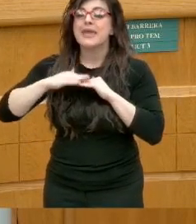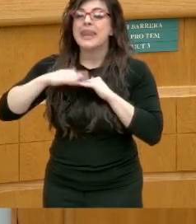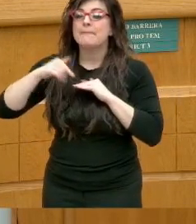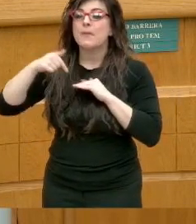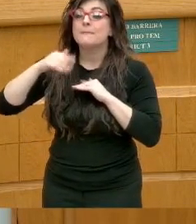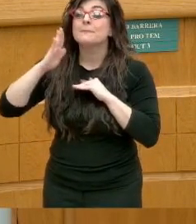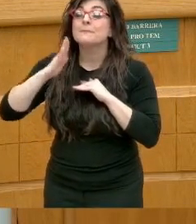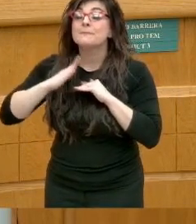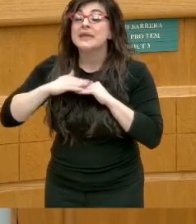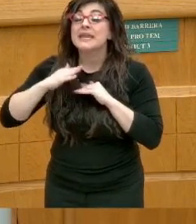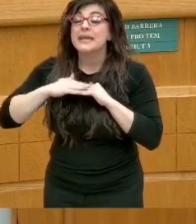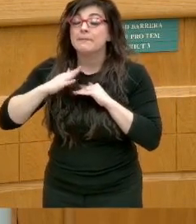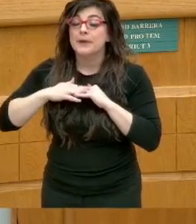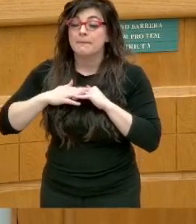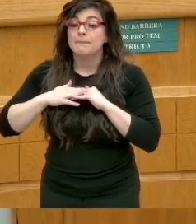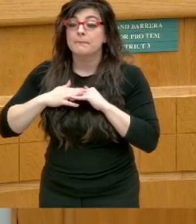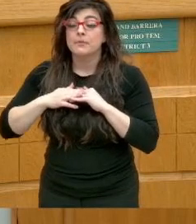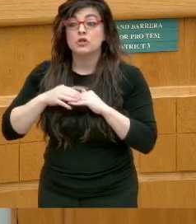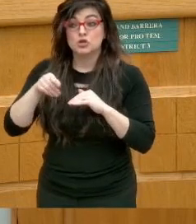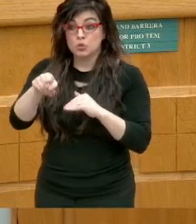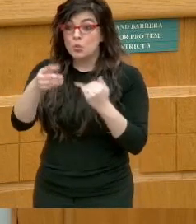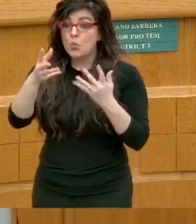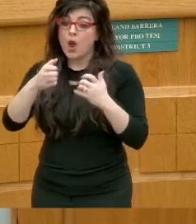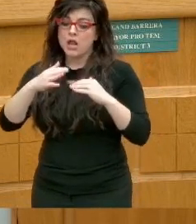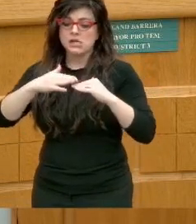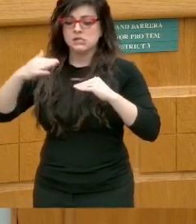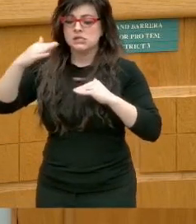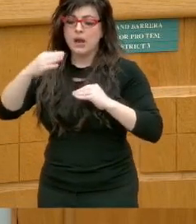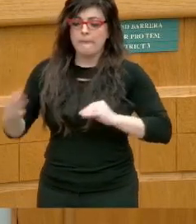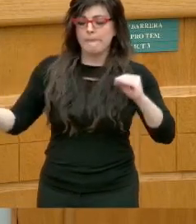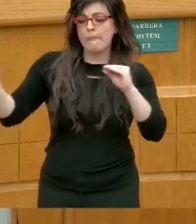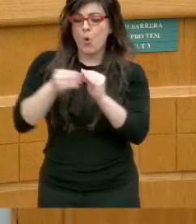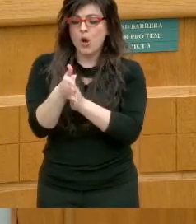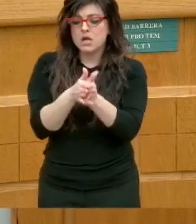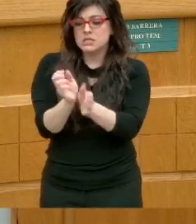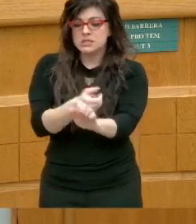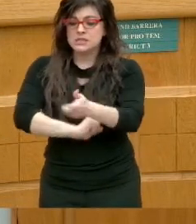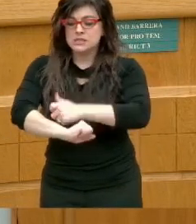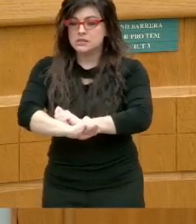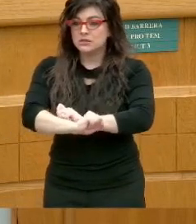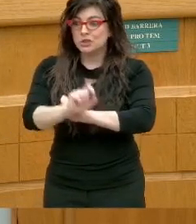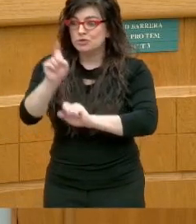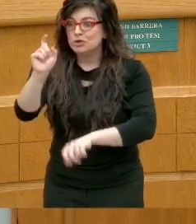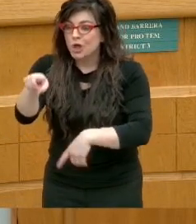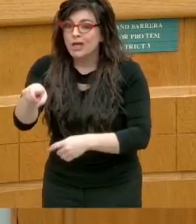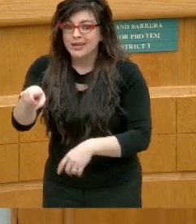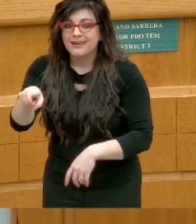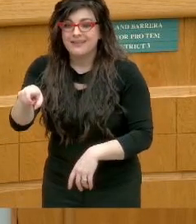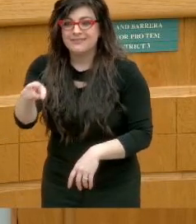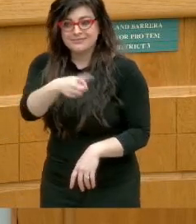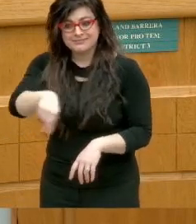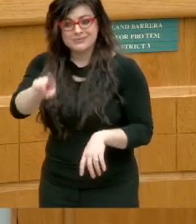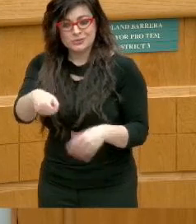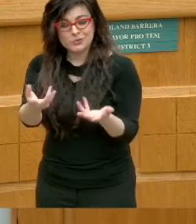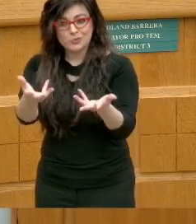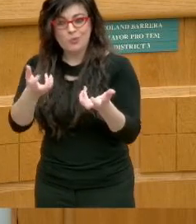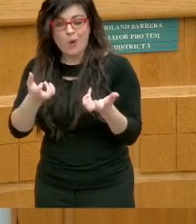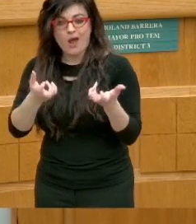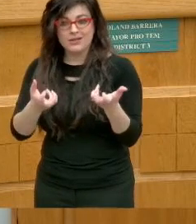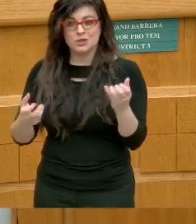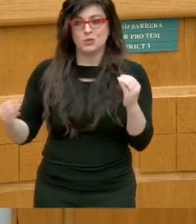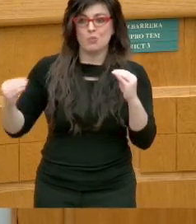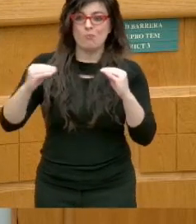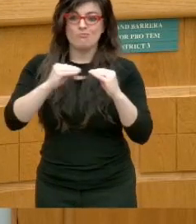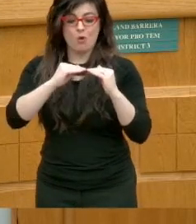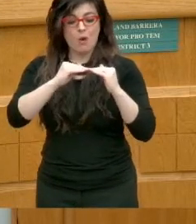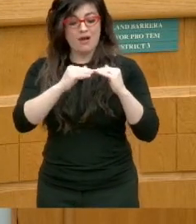are the minimum. You can do more, and you should. We all should. We should want to do more than the minimum